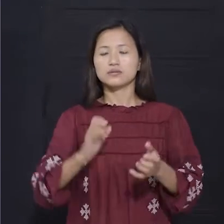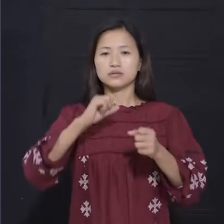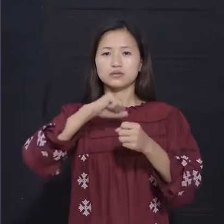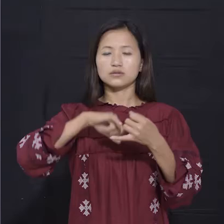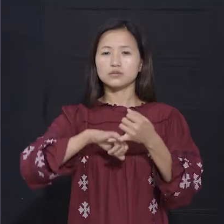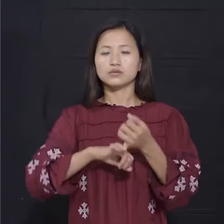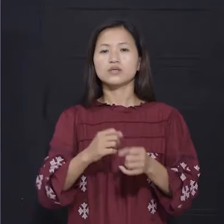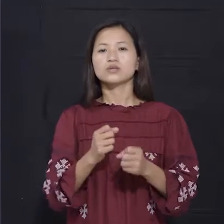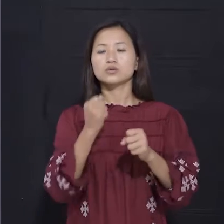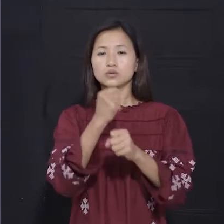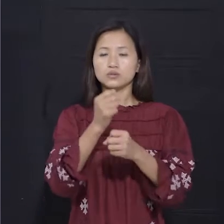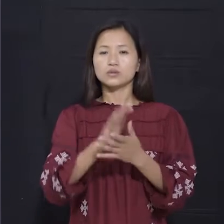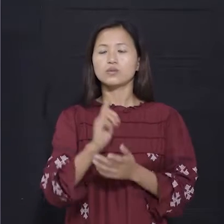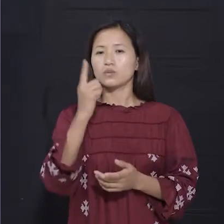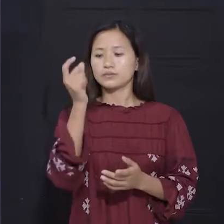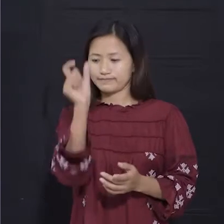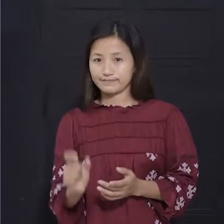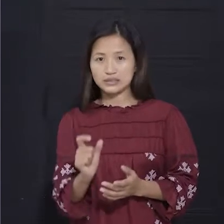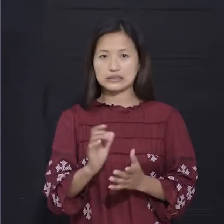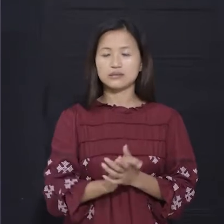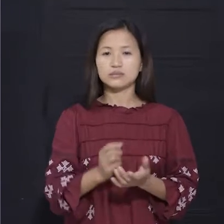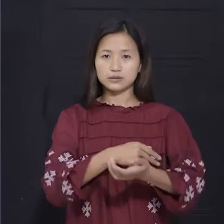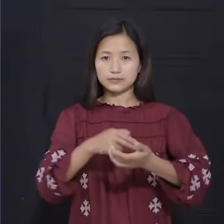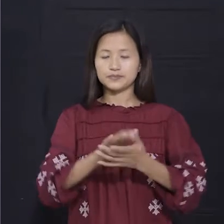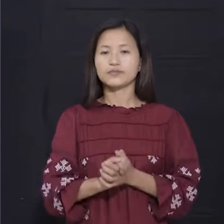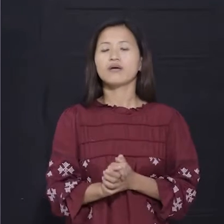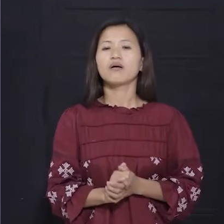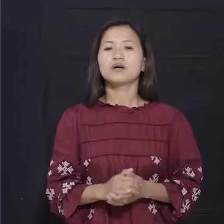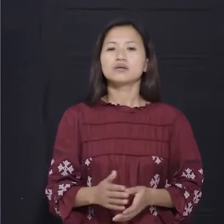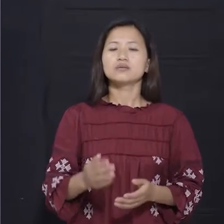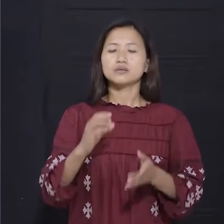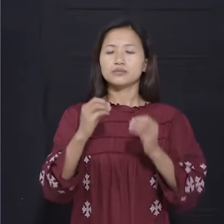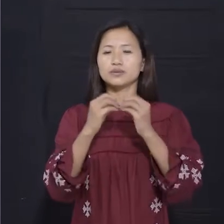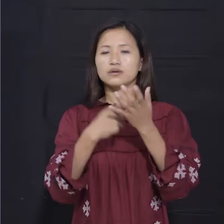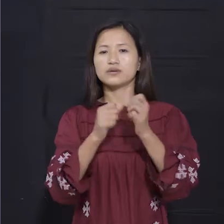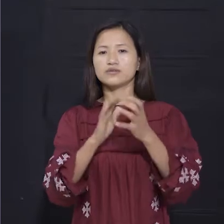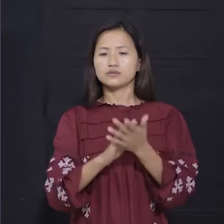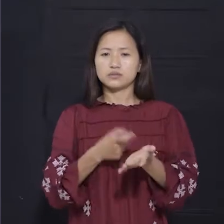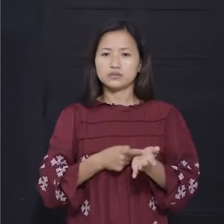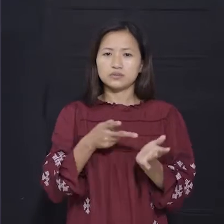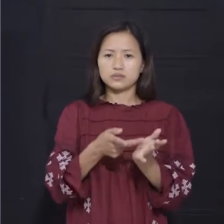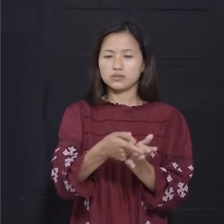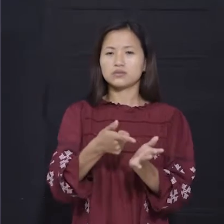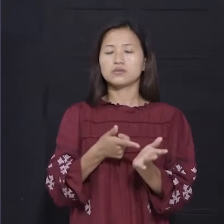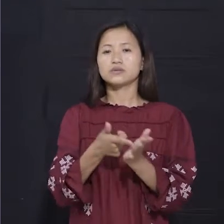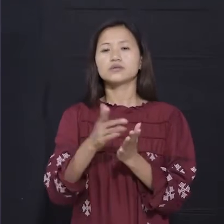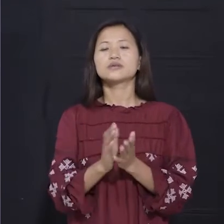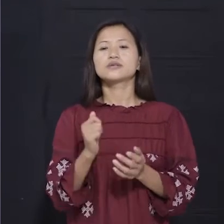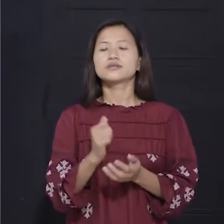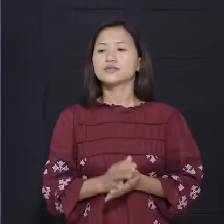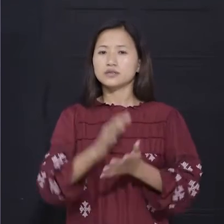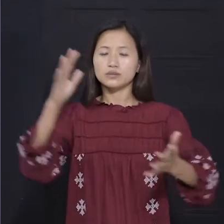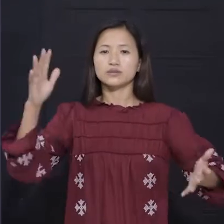father Chandragupta I, he also was a brave ruler, and he expanded his